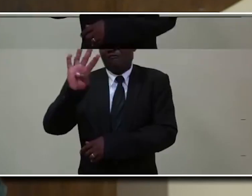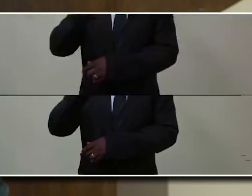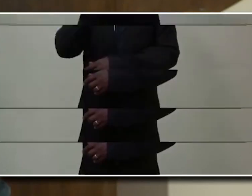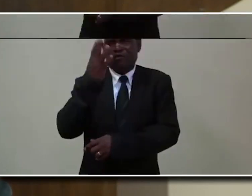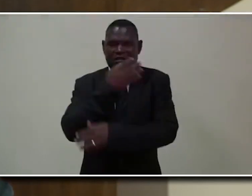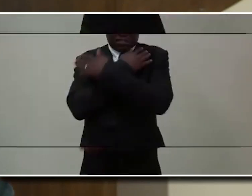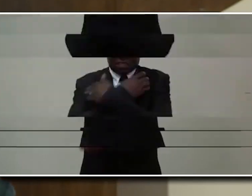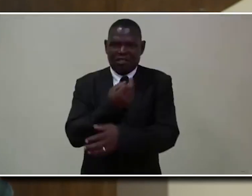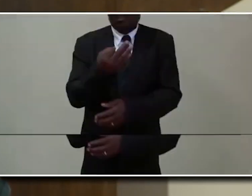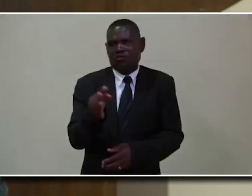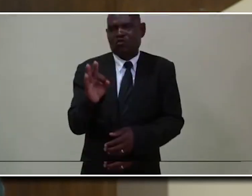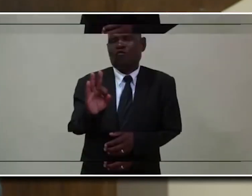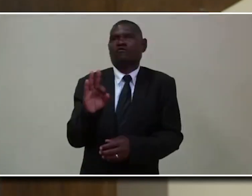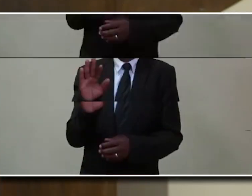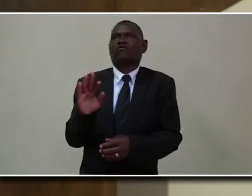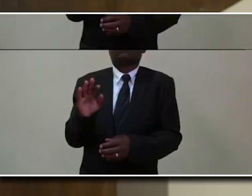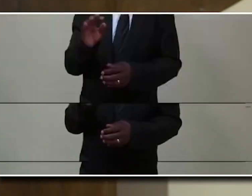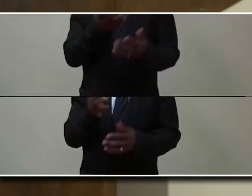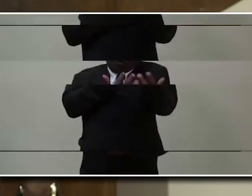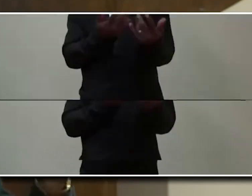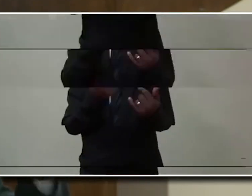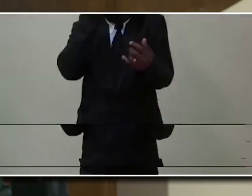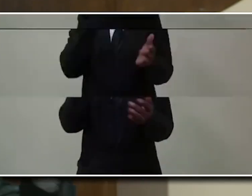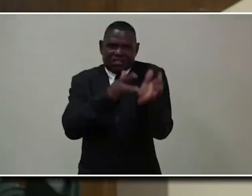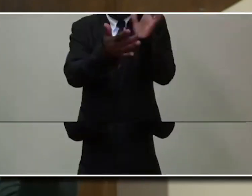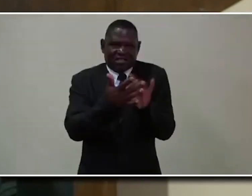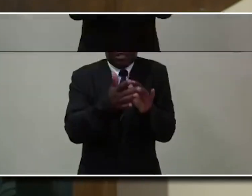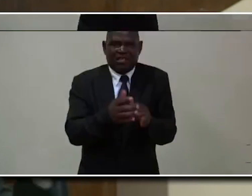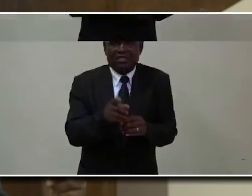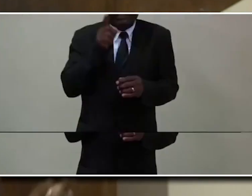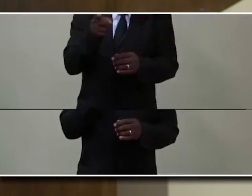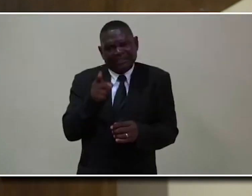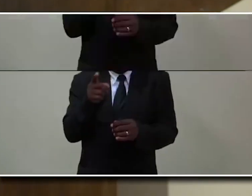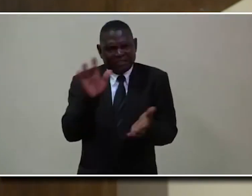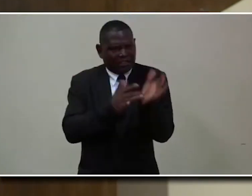are further reminded. This Jesus that